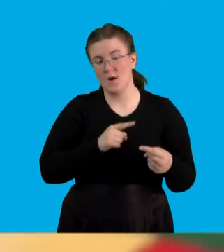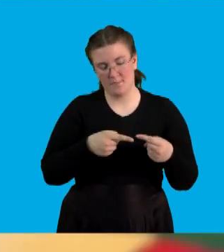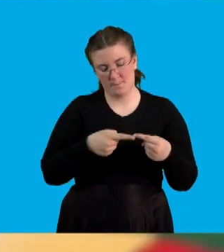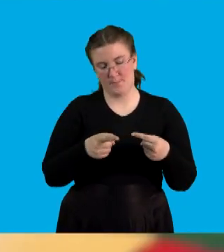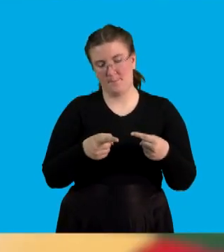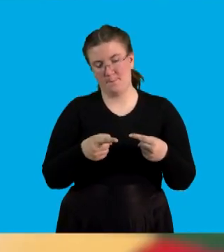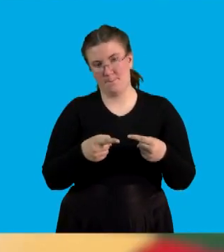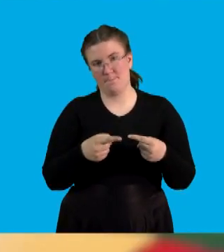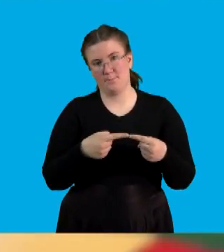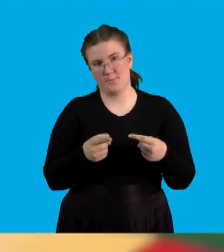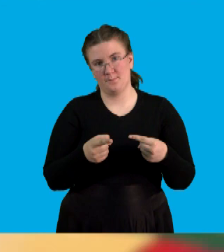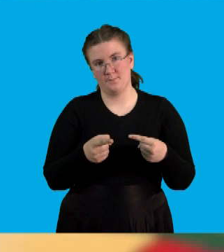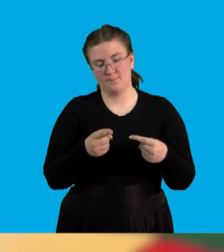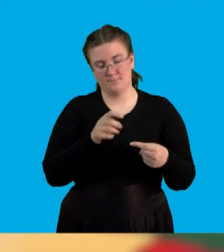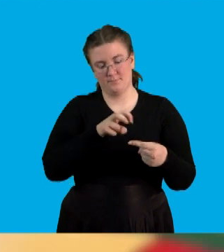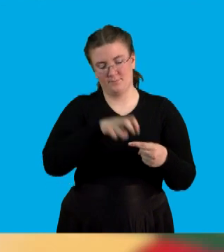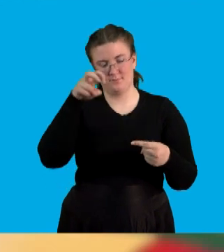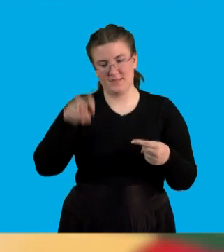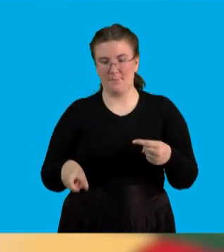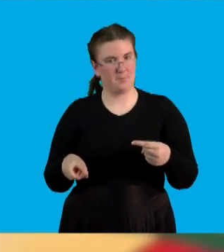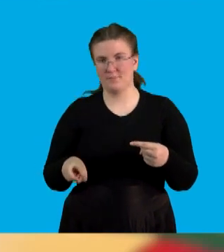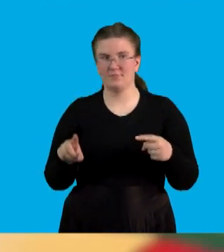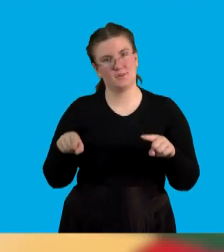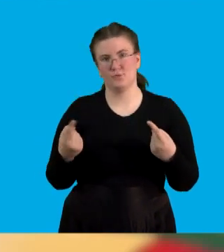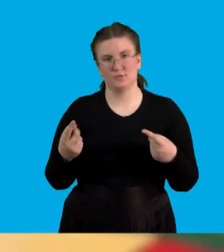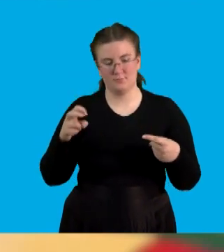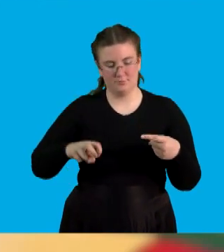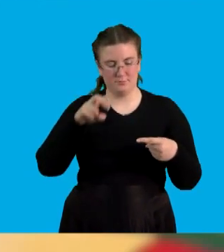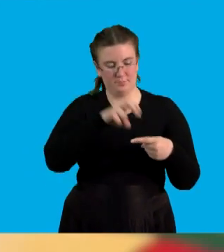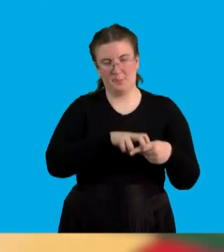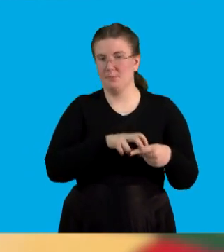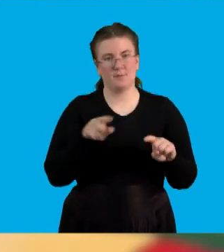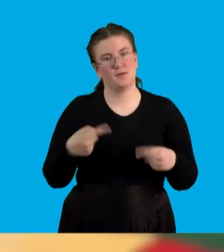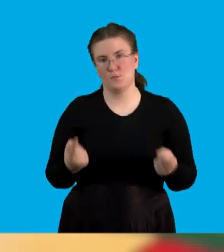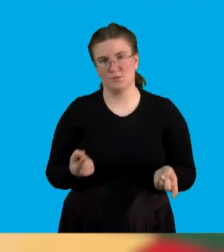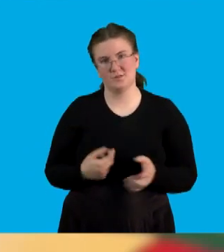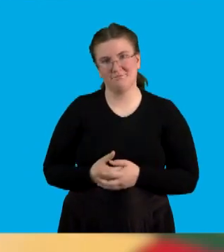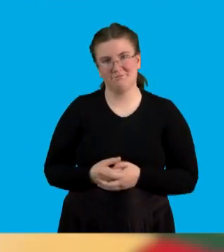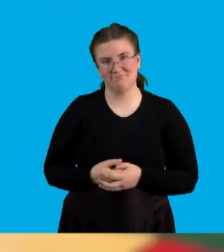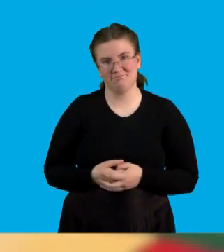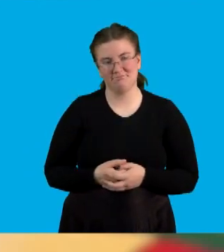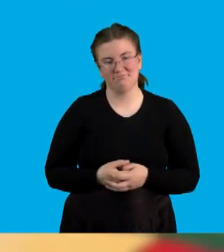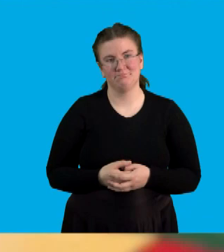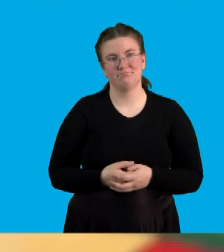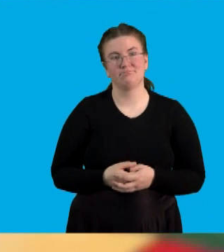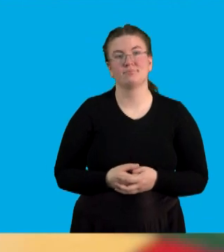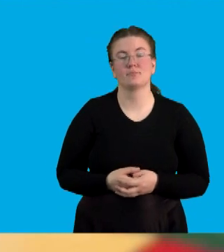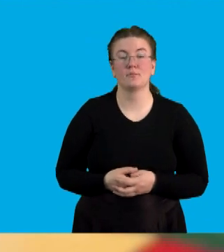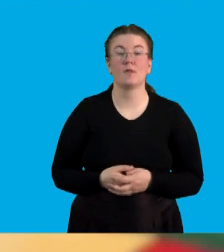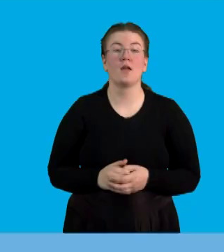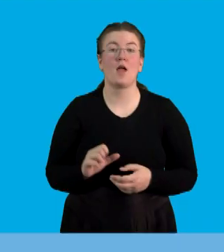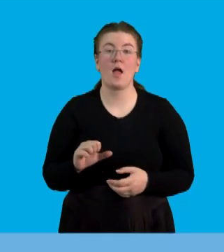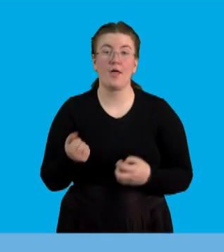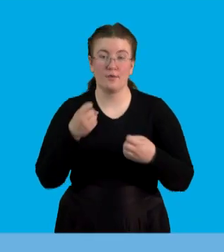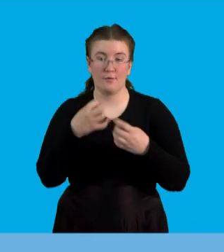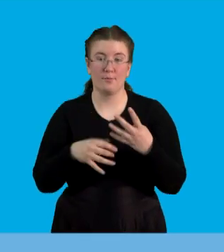to the other because there's an opening. The current will not be able to jump from this point and jump a space to go to the other one. So now, the